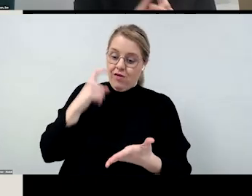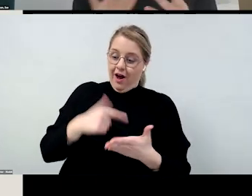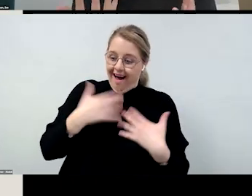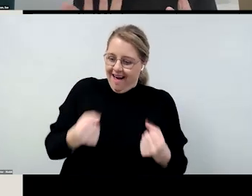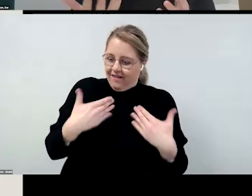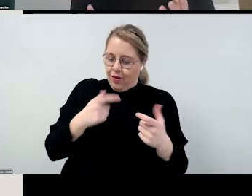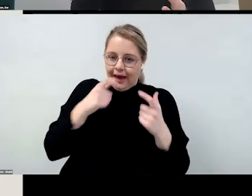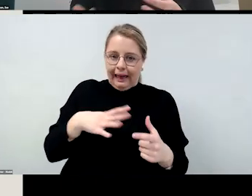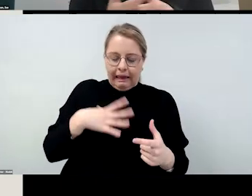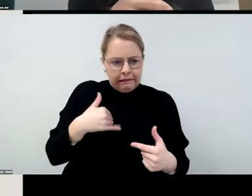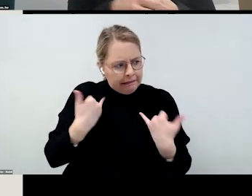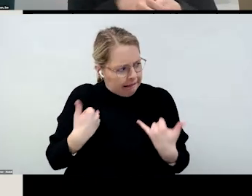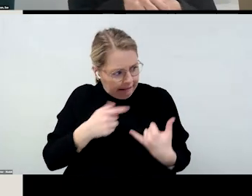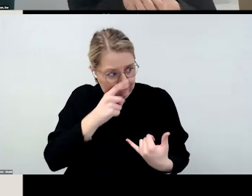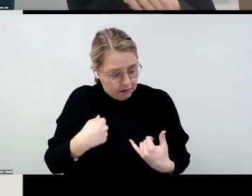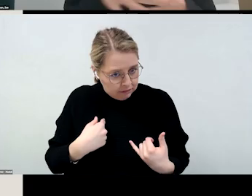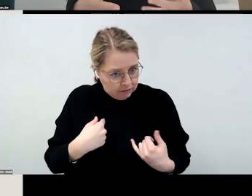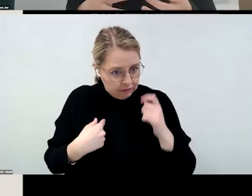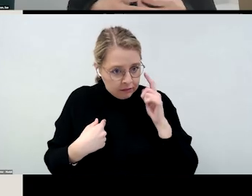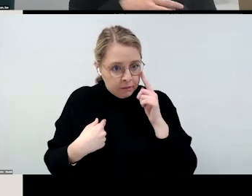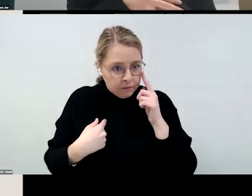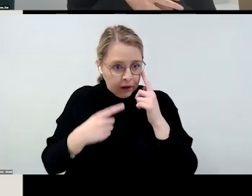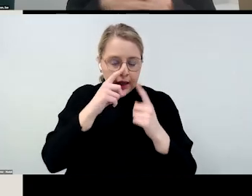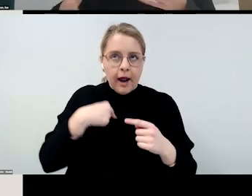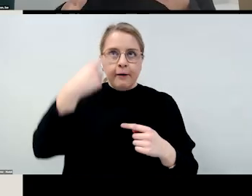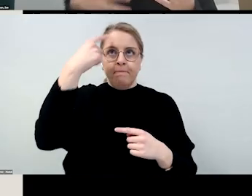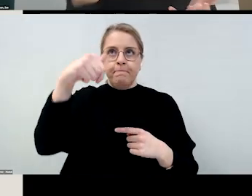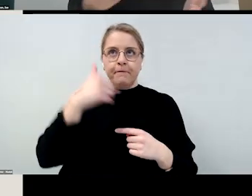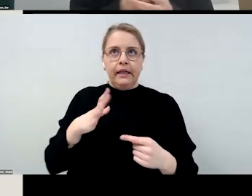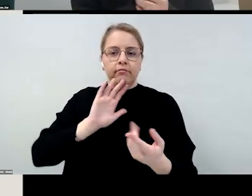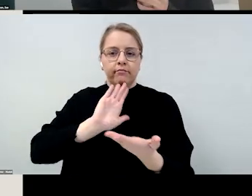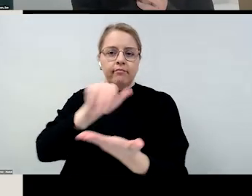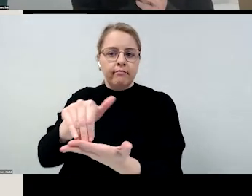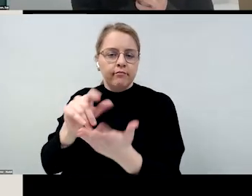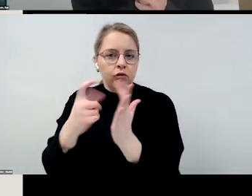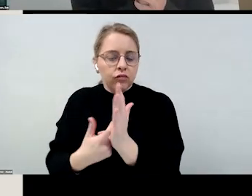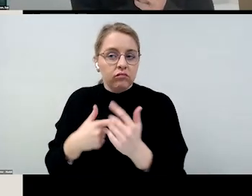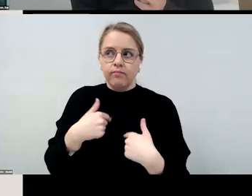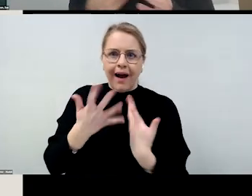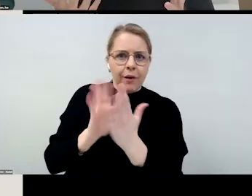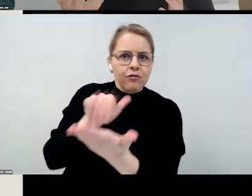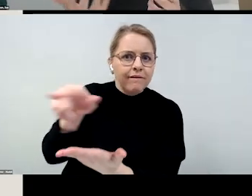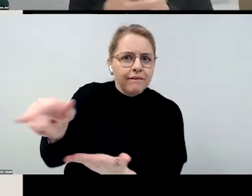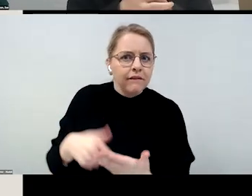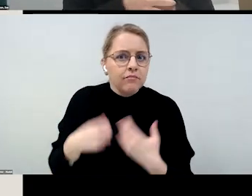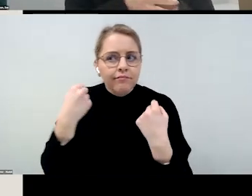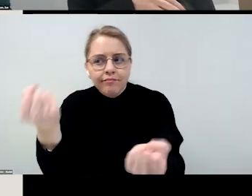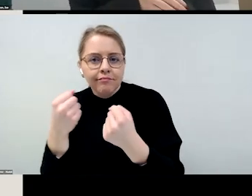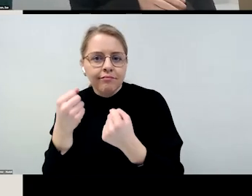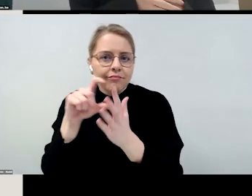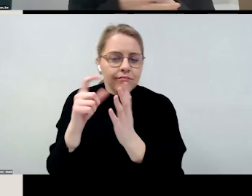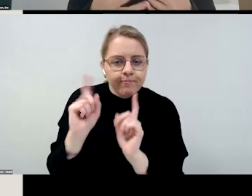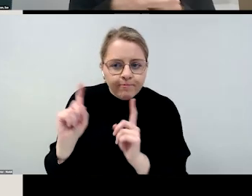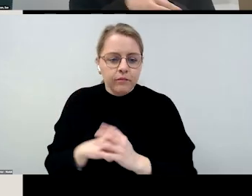need? Do they have the ability to seek healthcare and then reach that healthcare via transport and other means? Do they have the means to pay